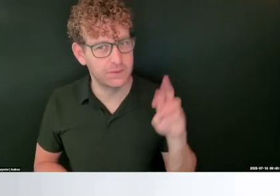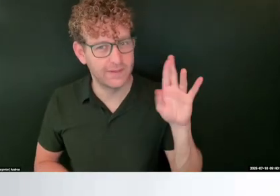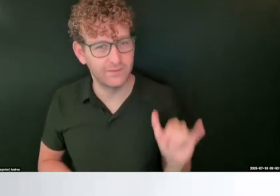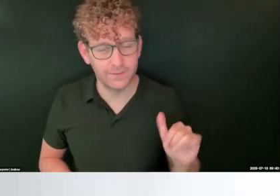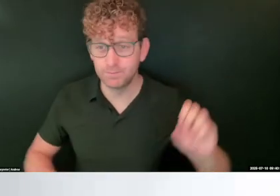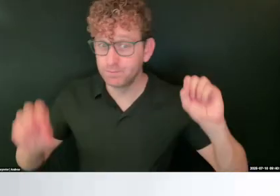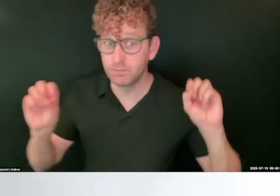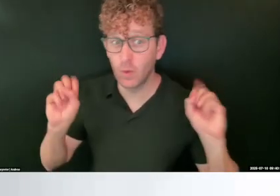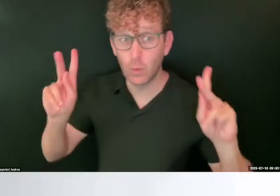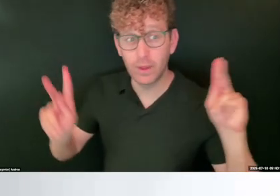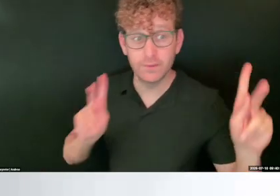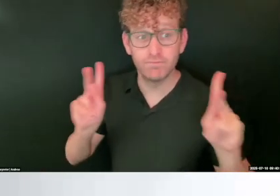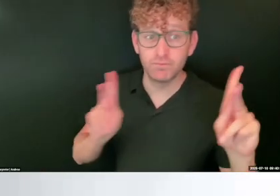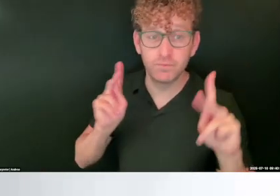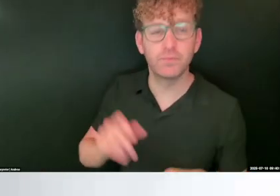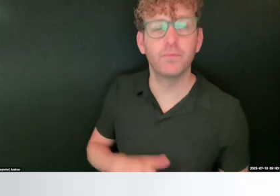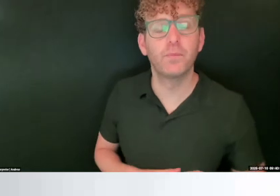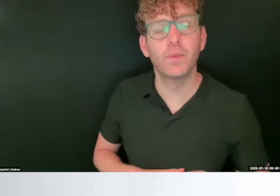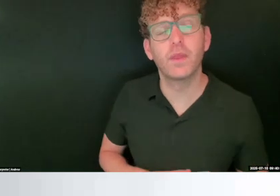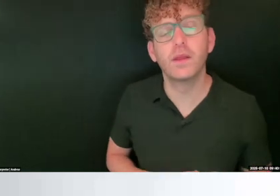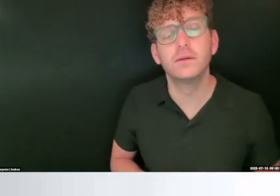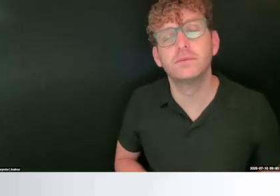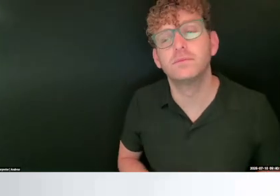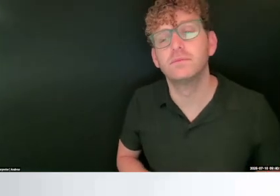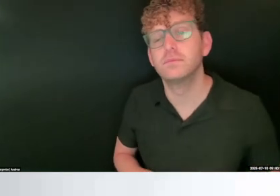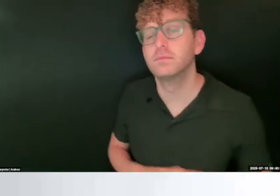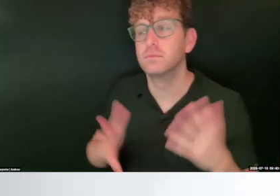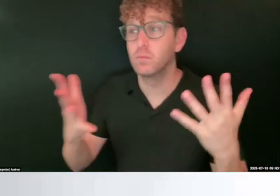Thank you, Tiffany. Okay, folks.